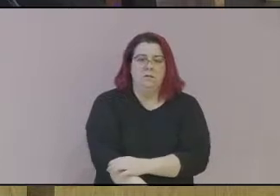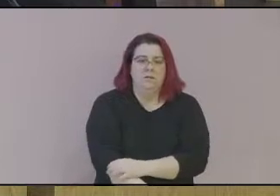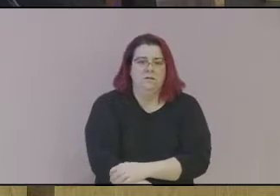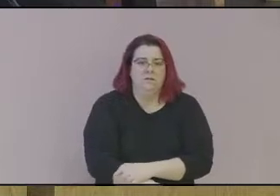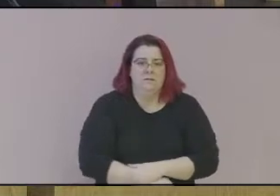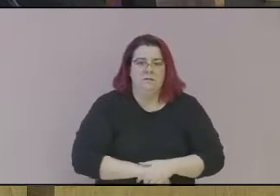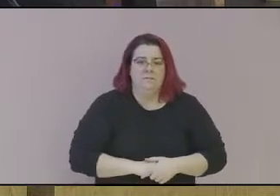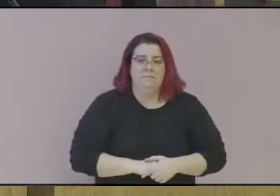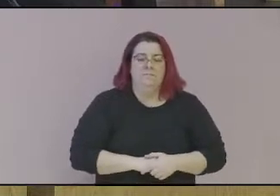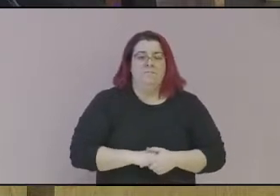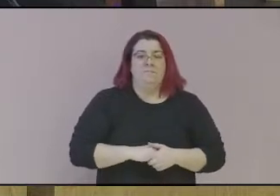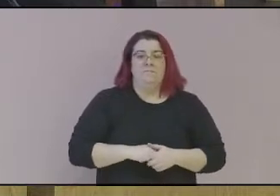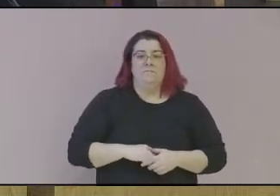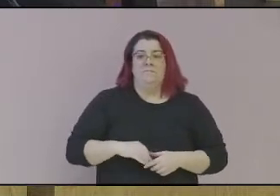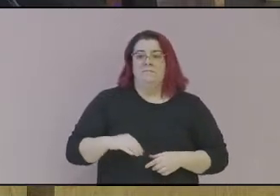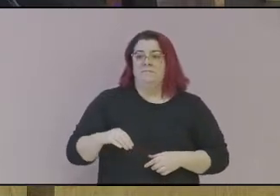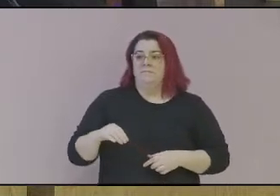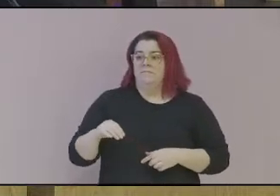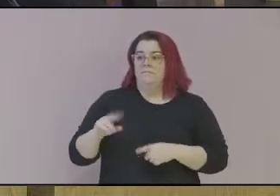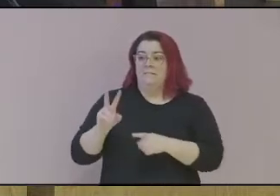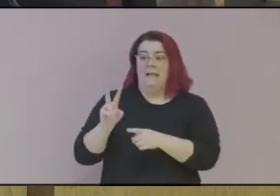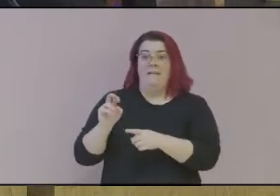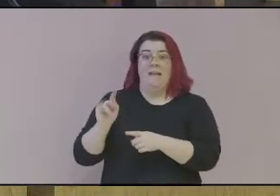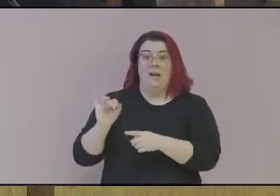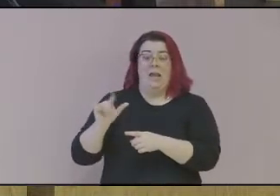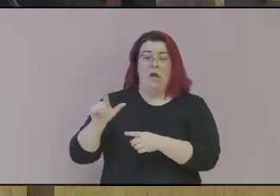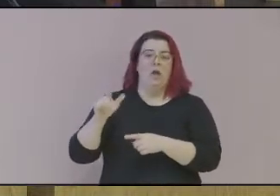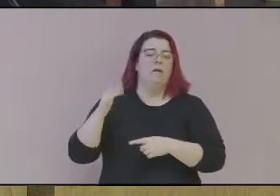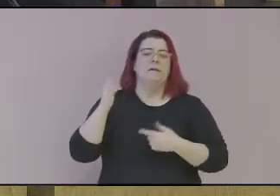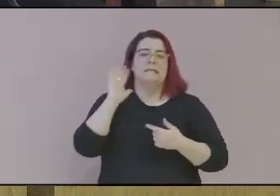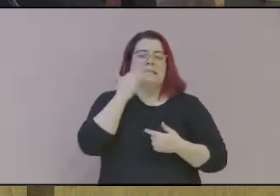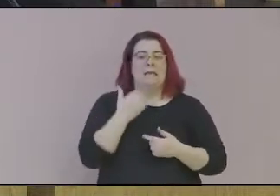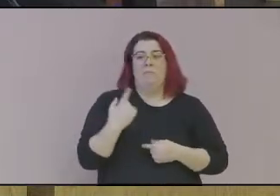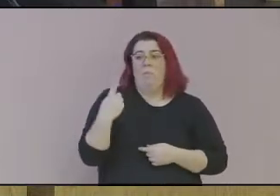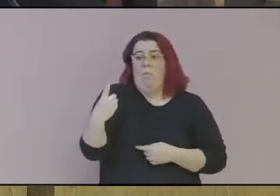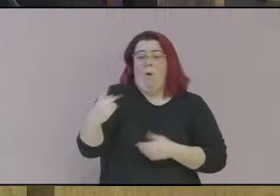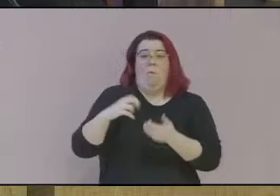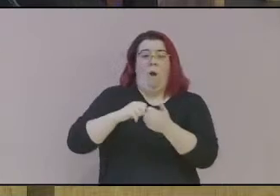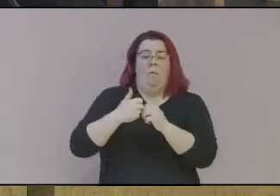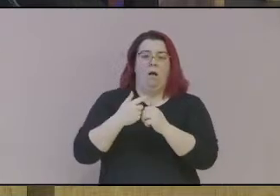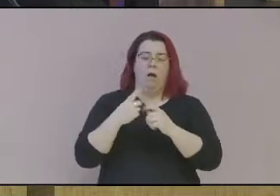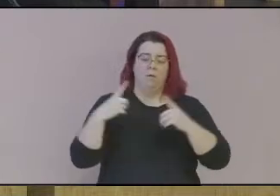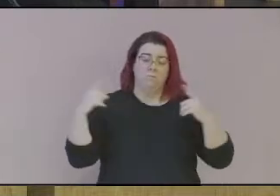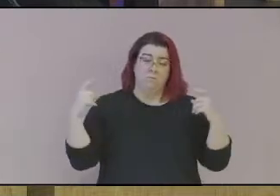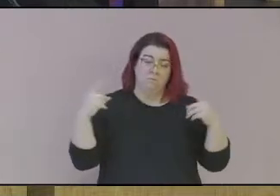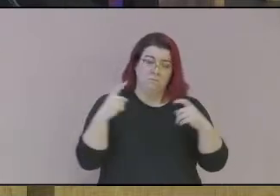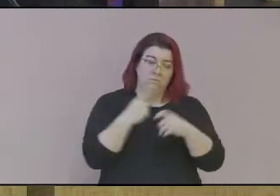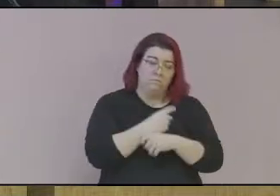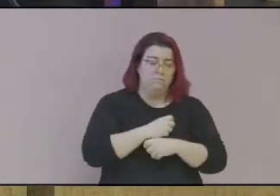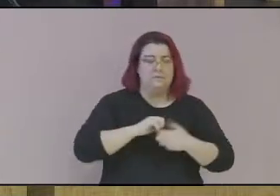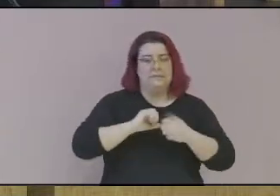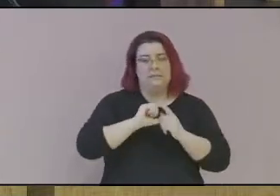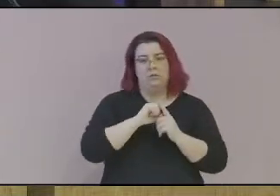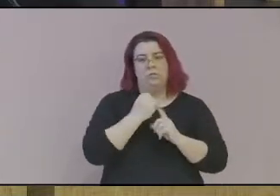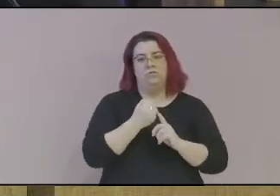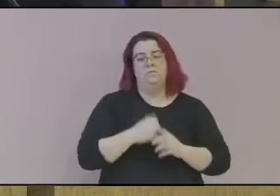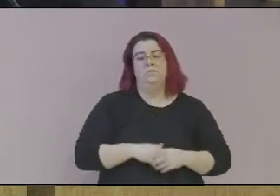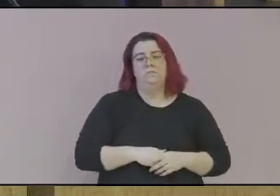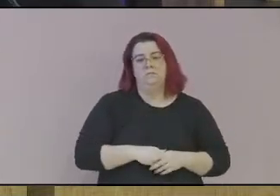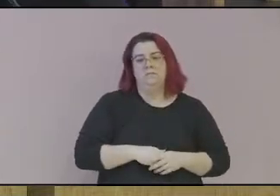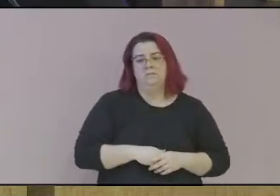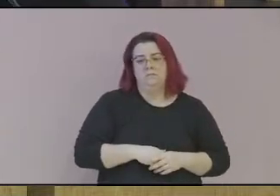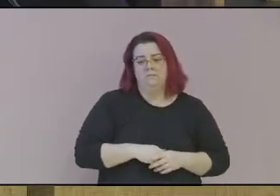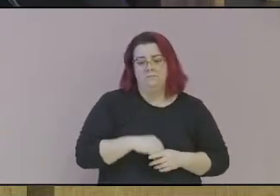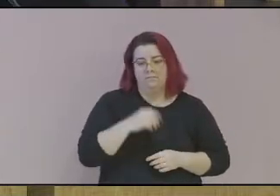plan sounds small. It was very complex. So the lotteries would only be for